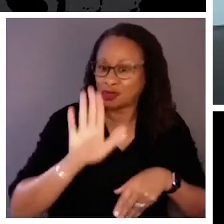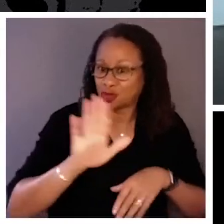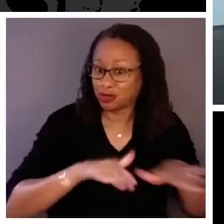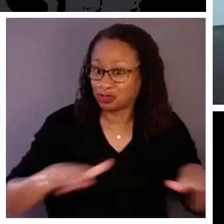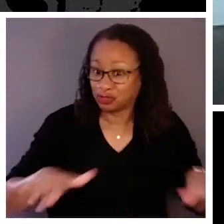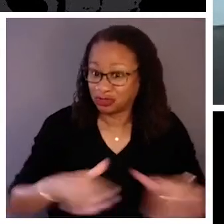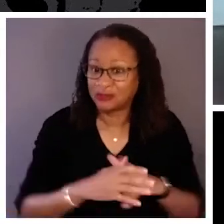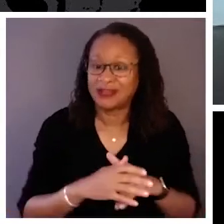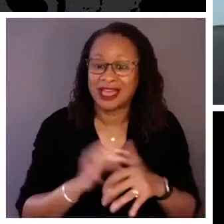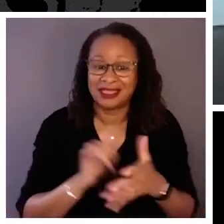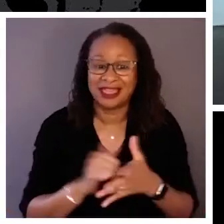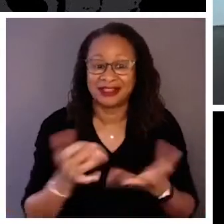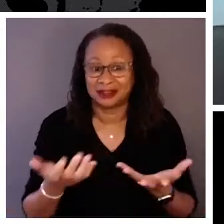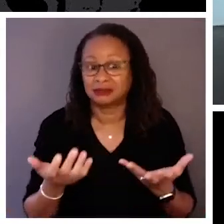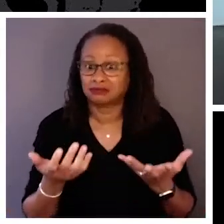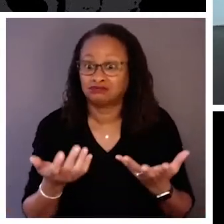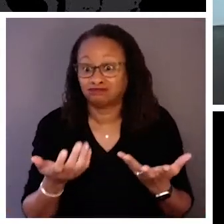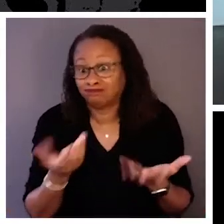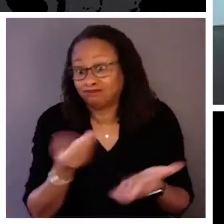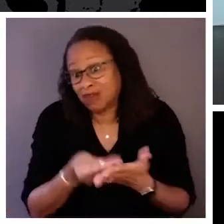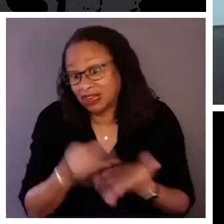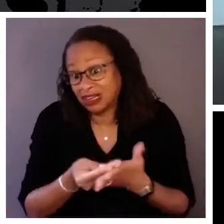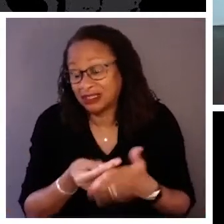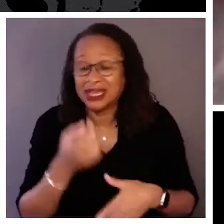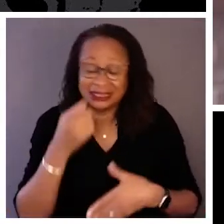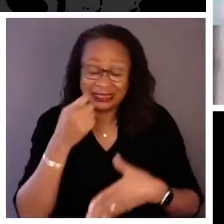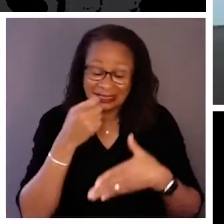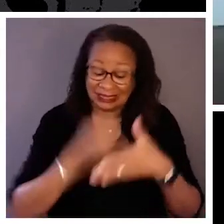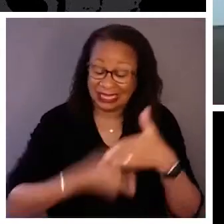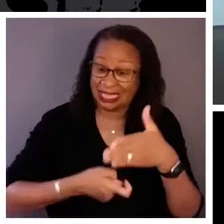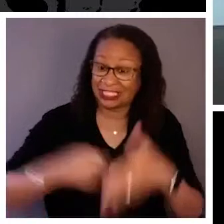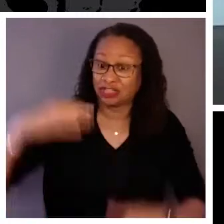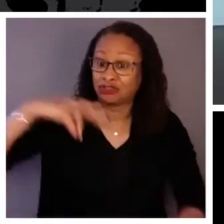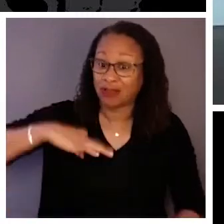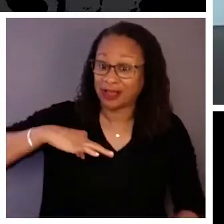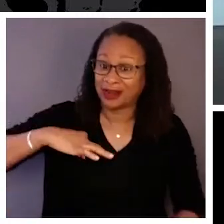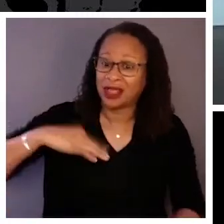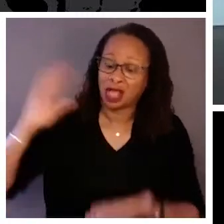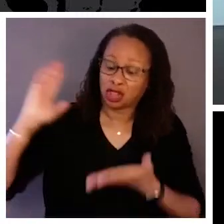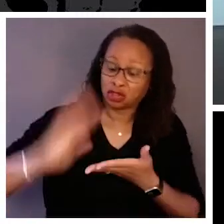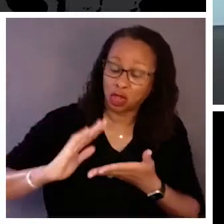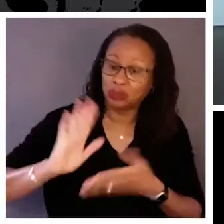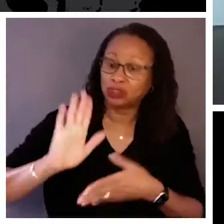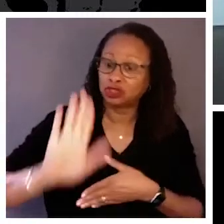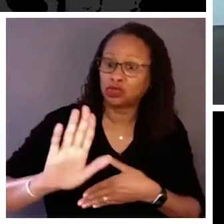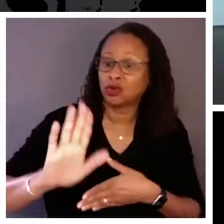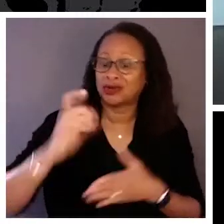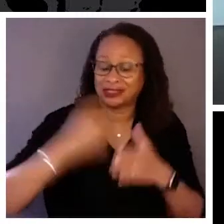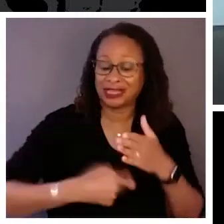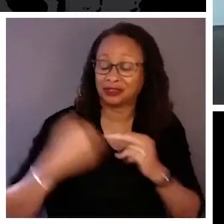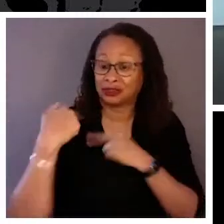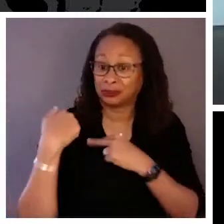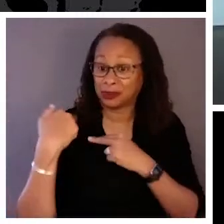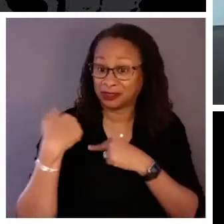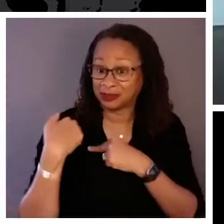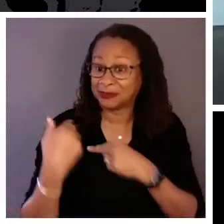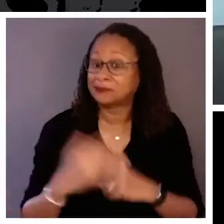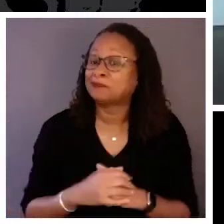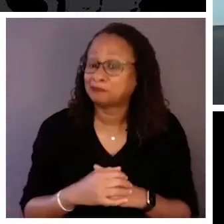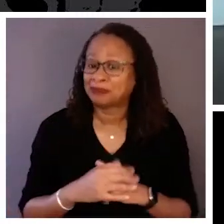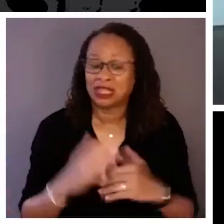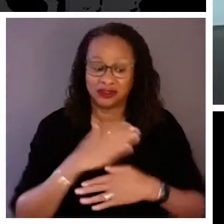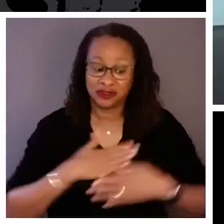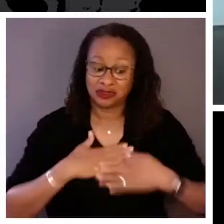in the amount of money. It's a tax credit. It lowers your tax liability. And you've enjoyed this in prior